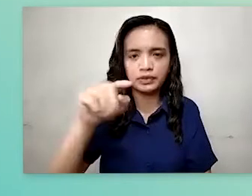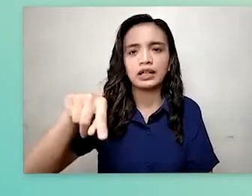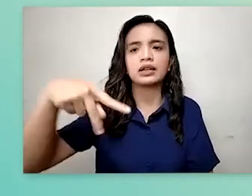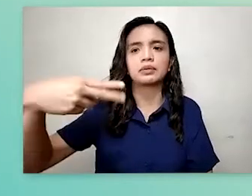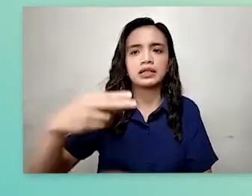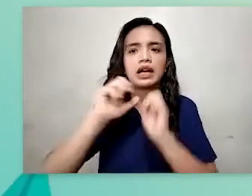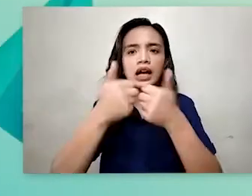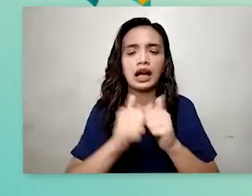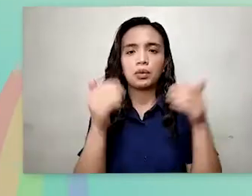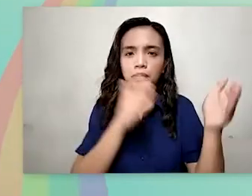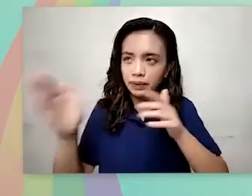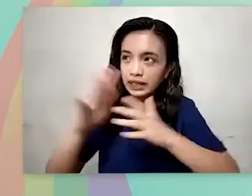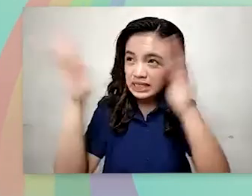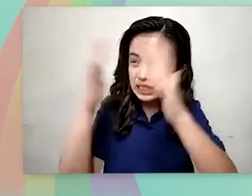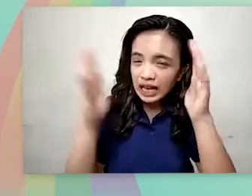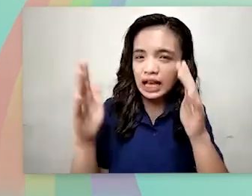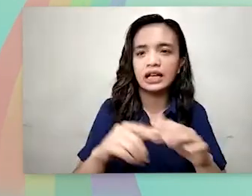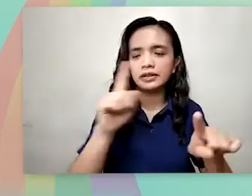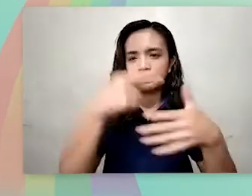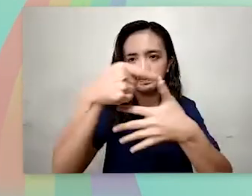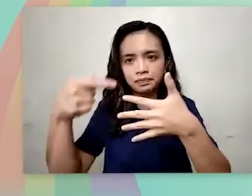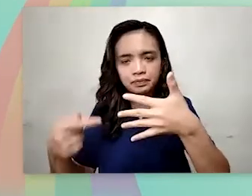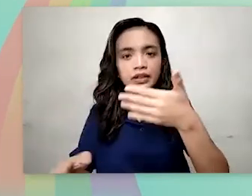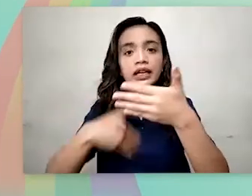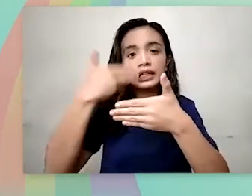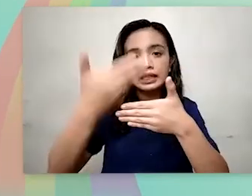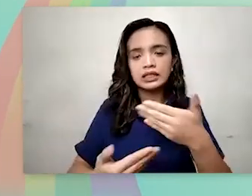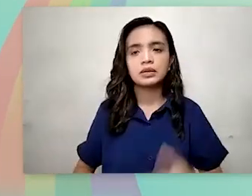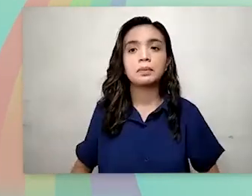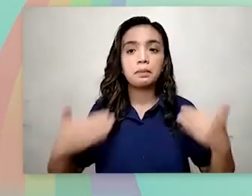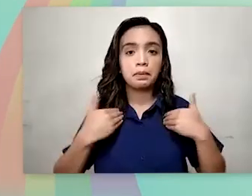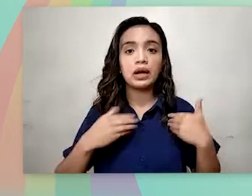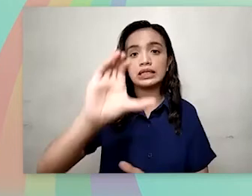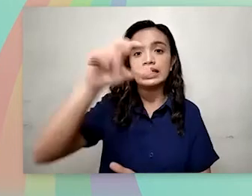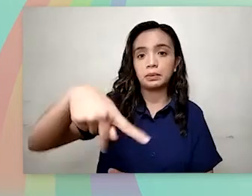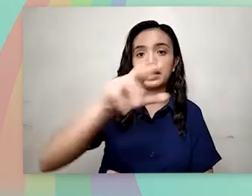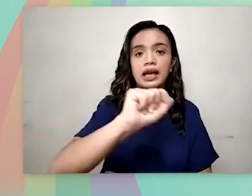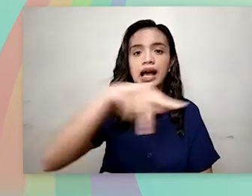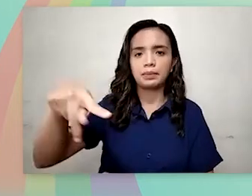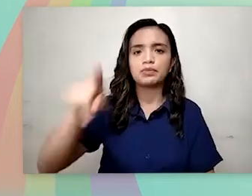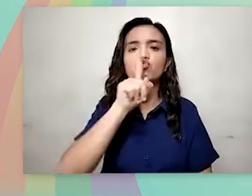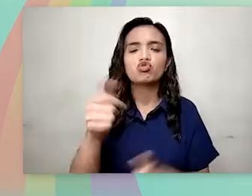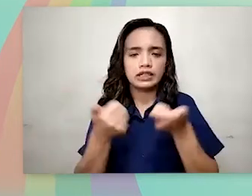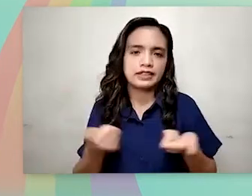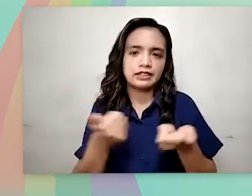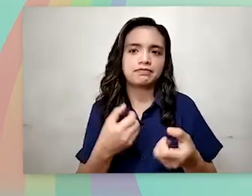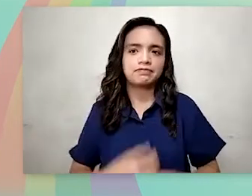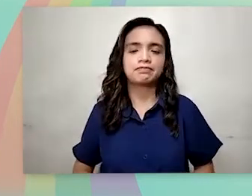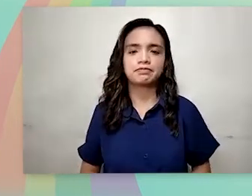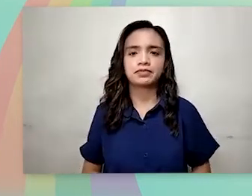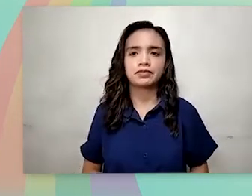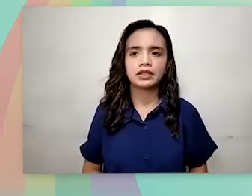reference material, how to prepare for disasters. And the other thing is that we also have these mobile apps that are available and